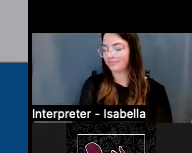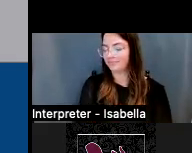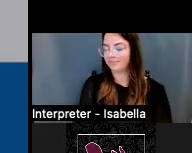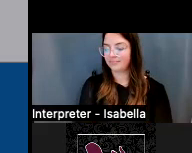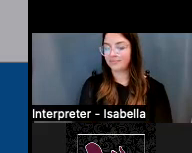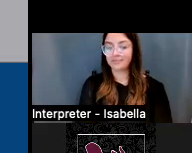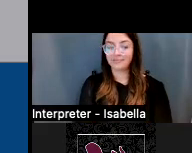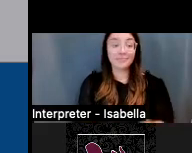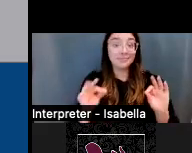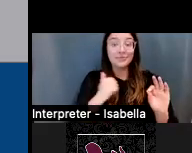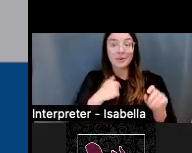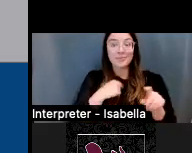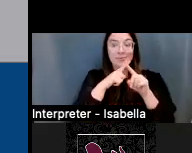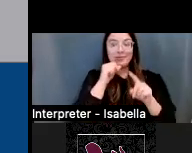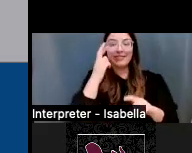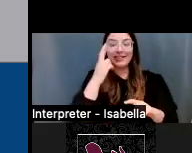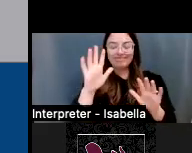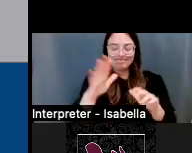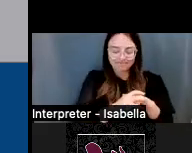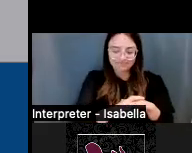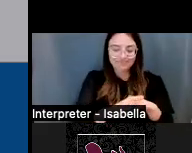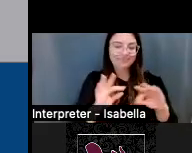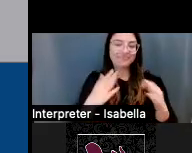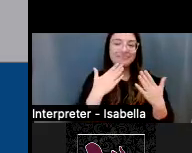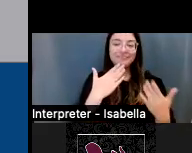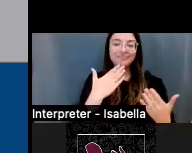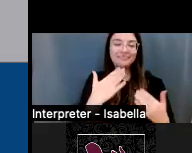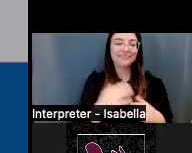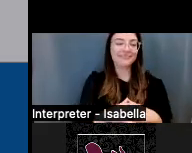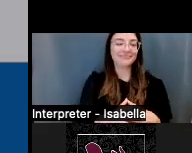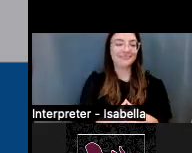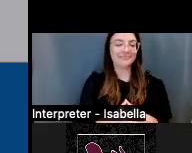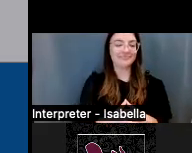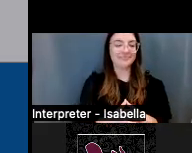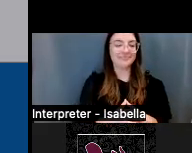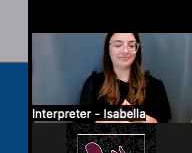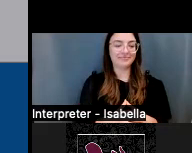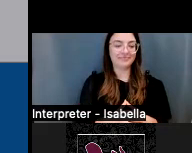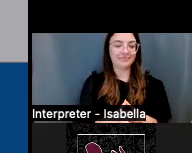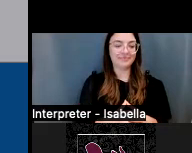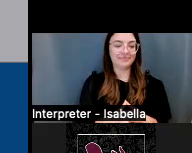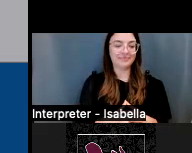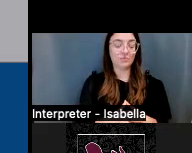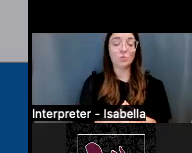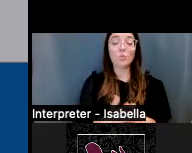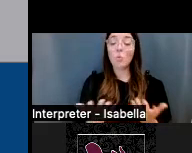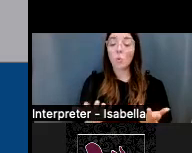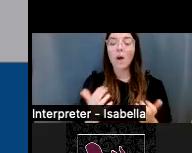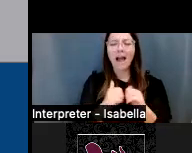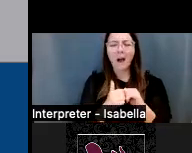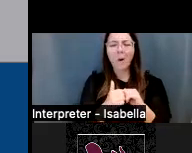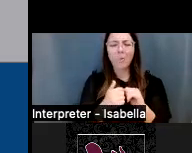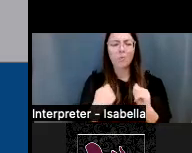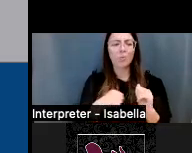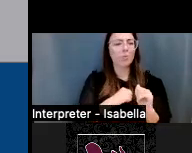Sorry, I was muted. Great, thank you, everyone. So in order to engage effectively in